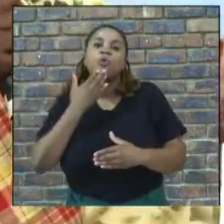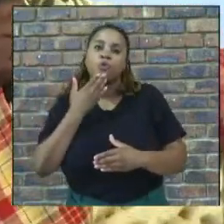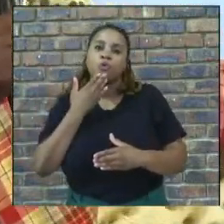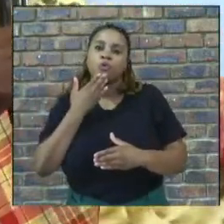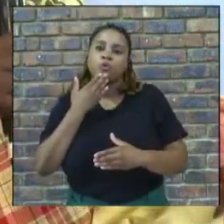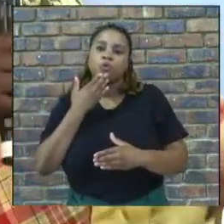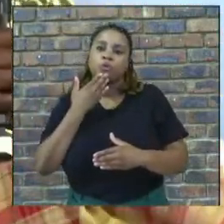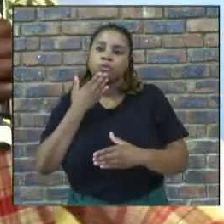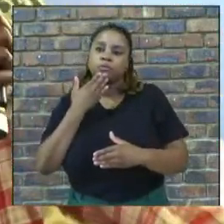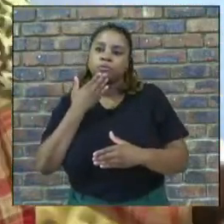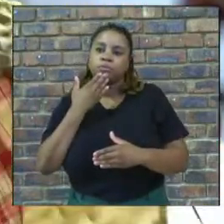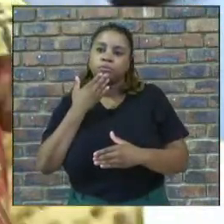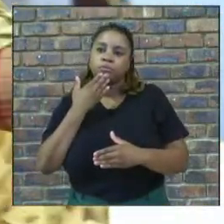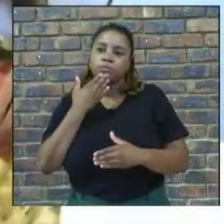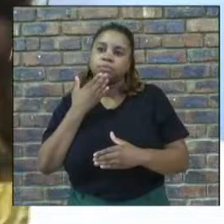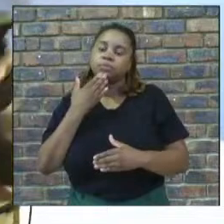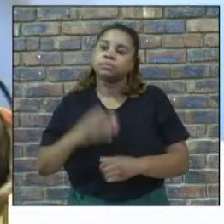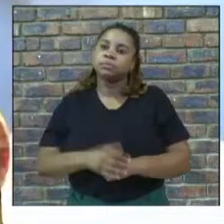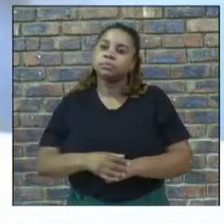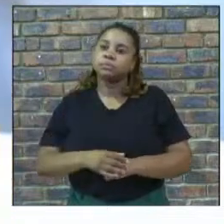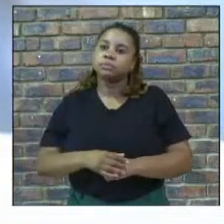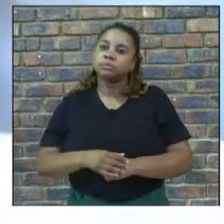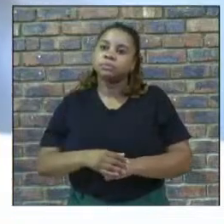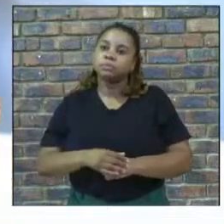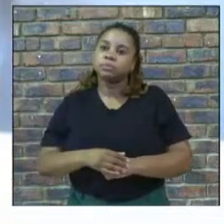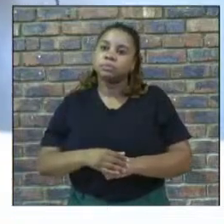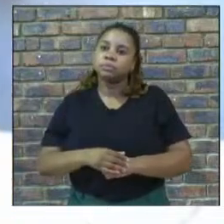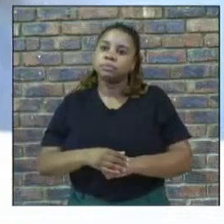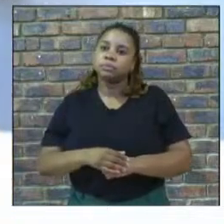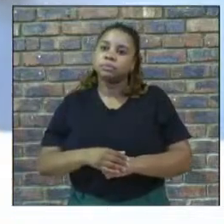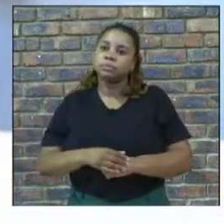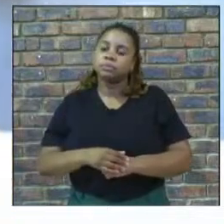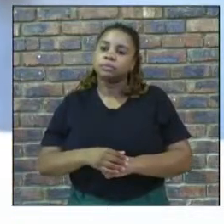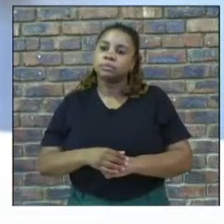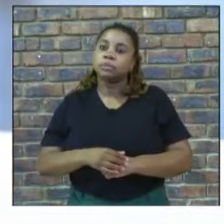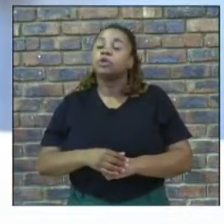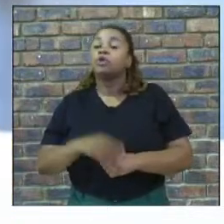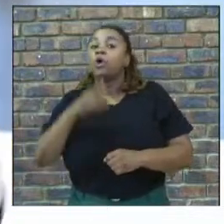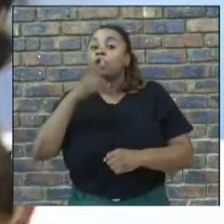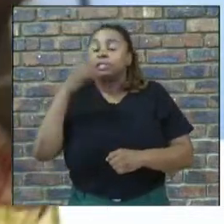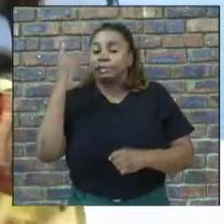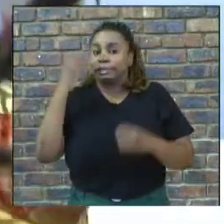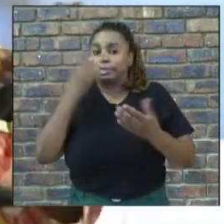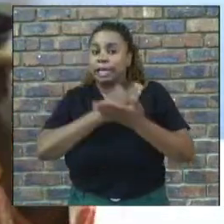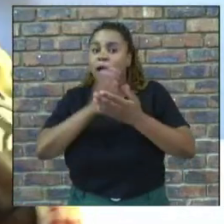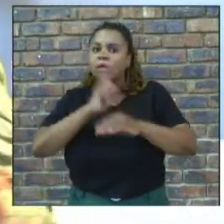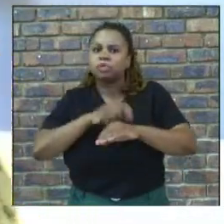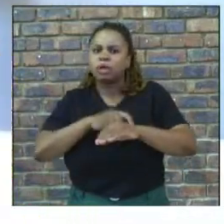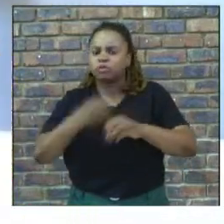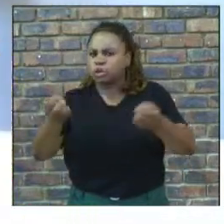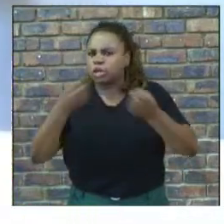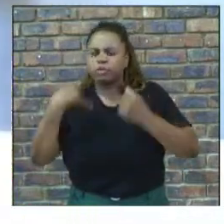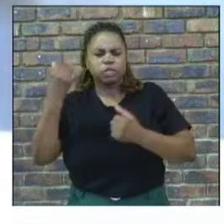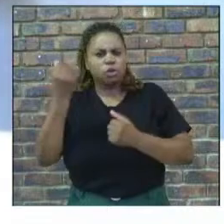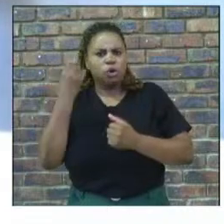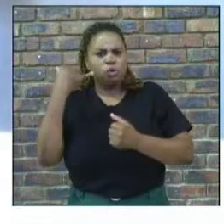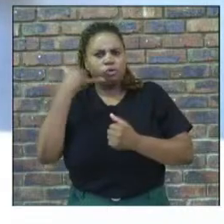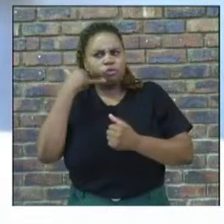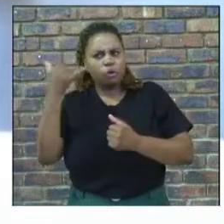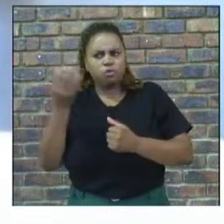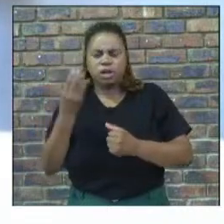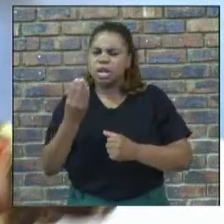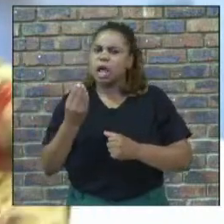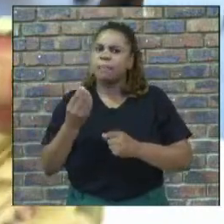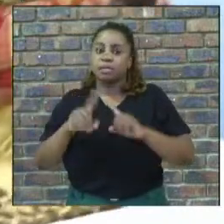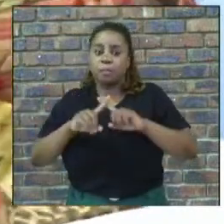be found. Then lezo number lezo azisebenzi. Sicela ukuthi abo WW labo batholakale